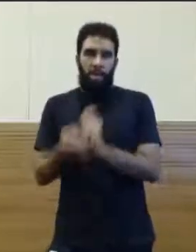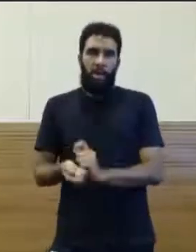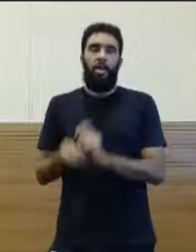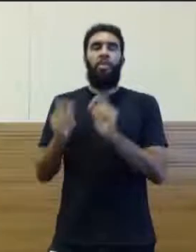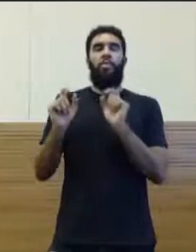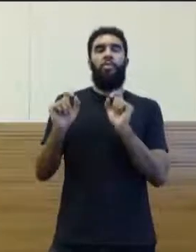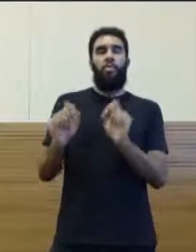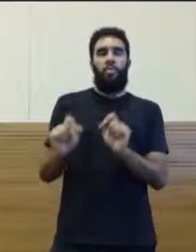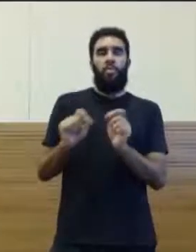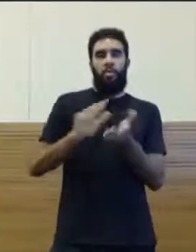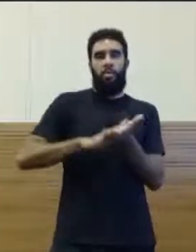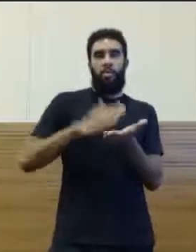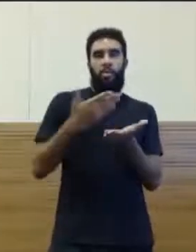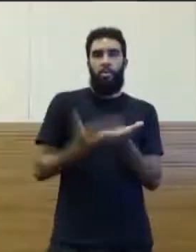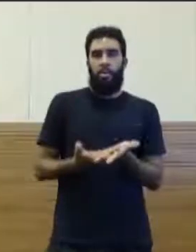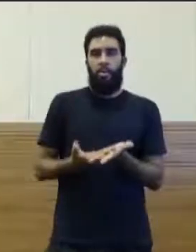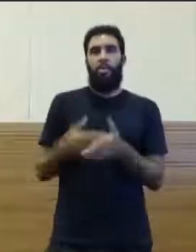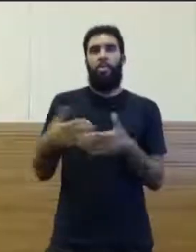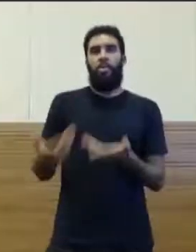recommendations